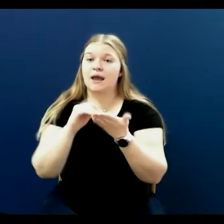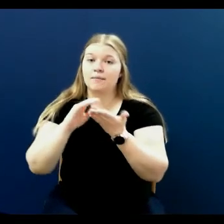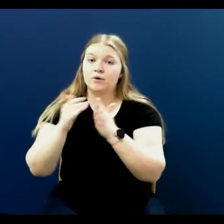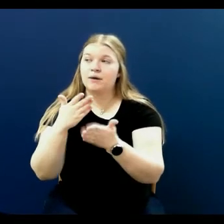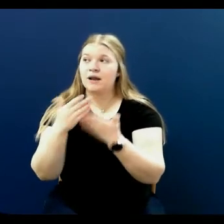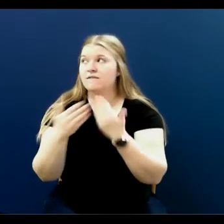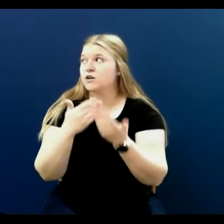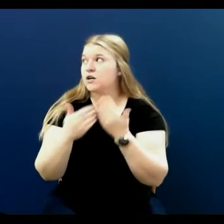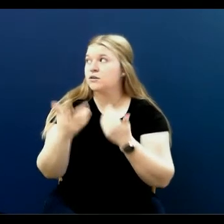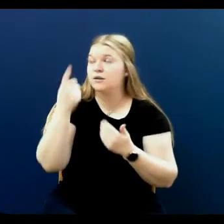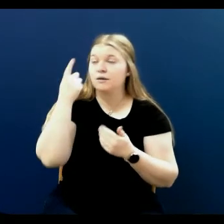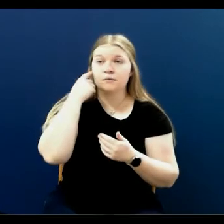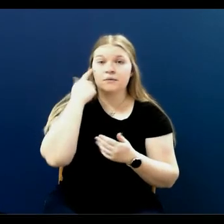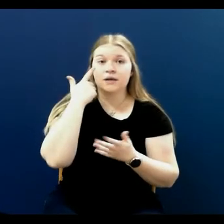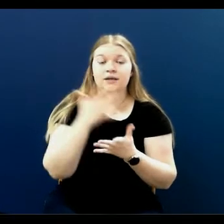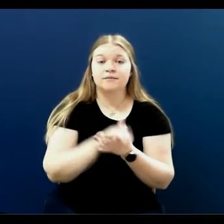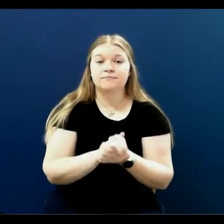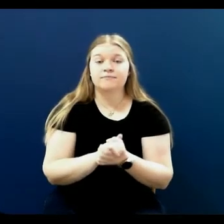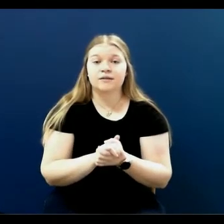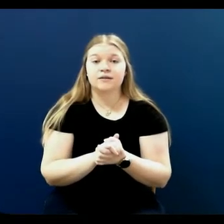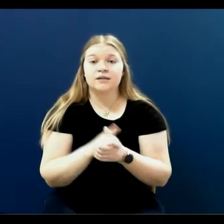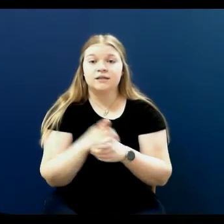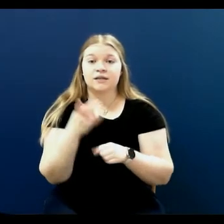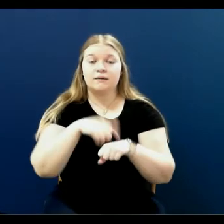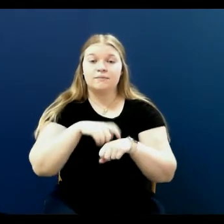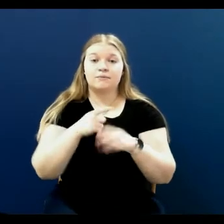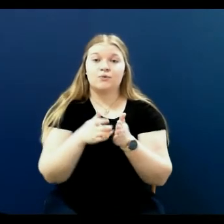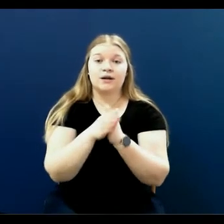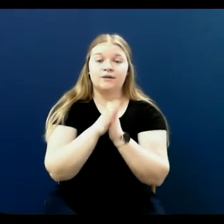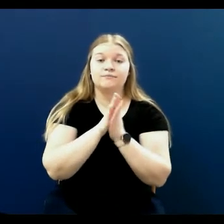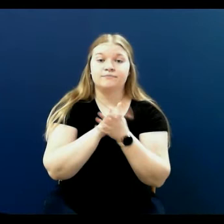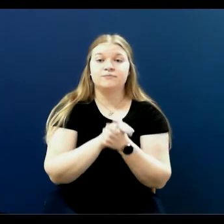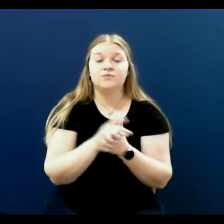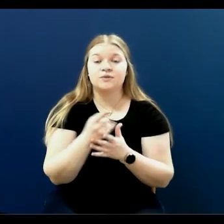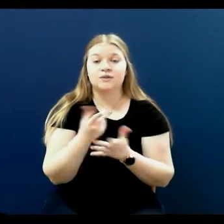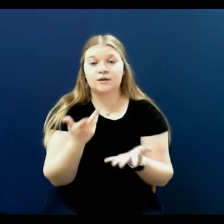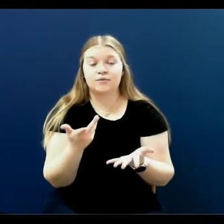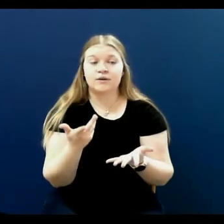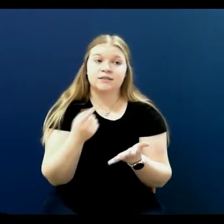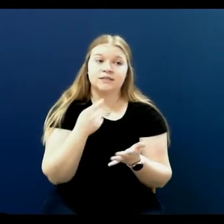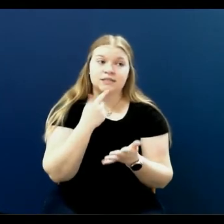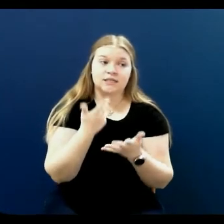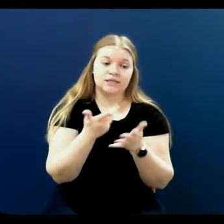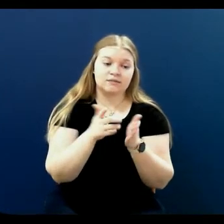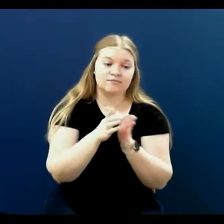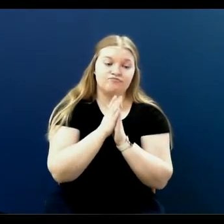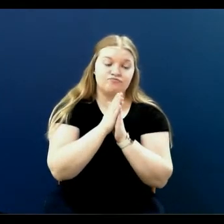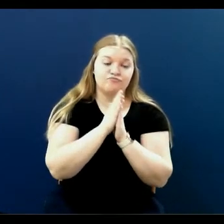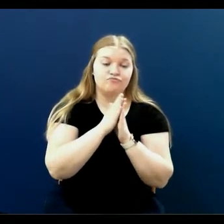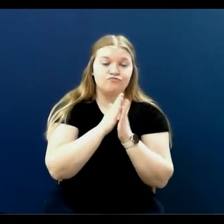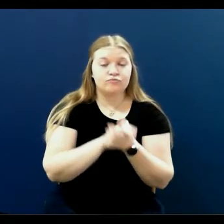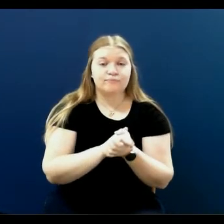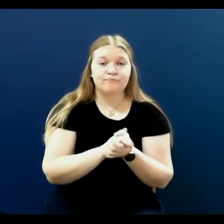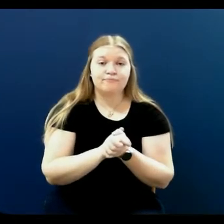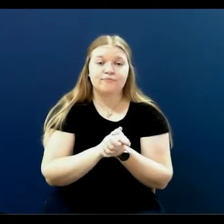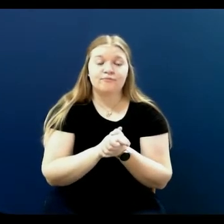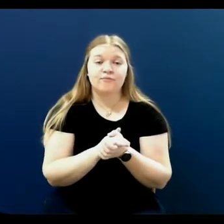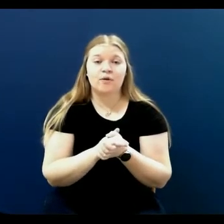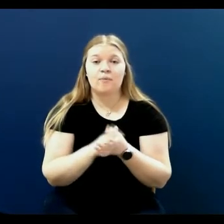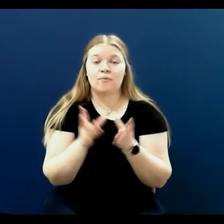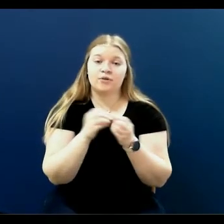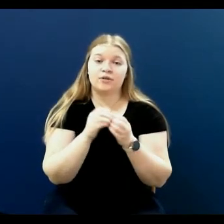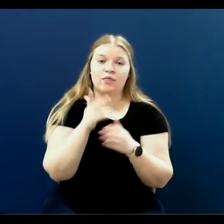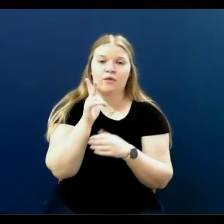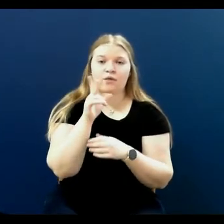come to mind, but spend time in prayer. Now, of course, when I say spend time in prayer, I'm referring more to than just the